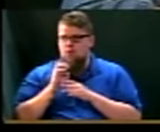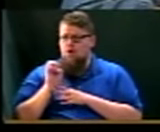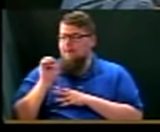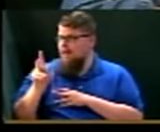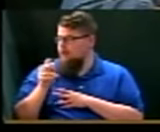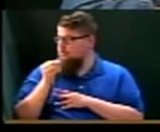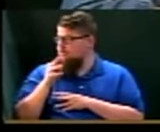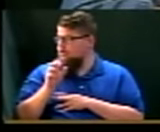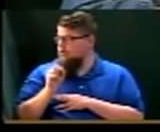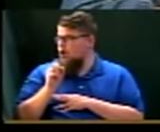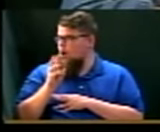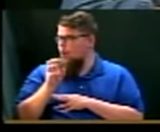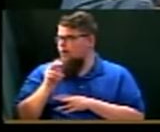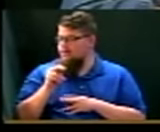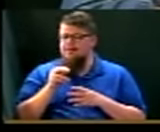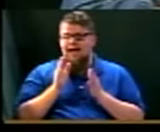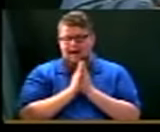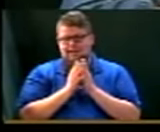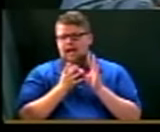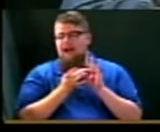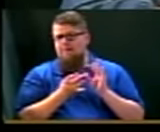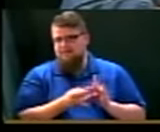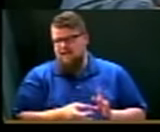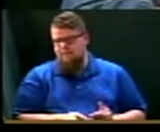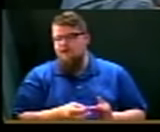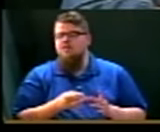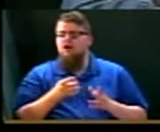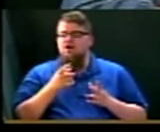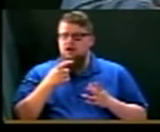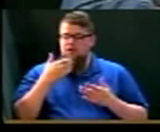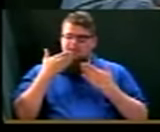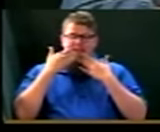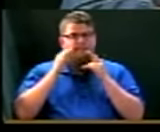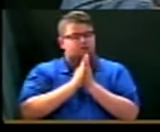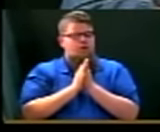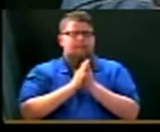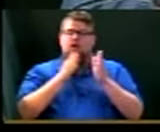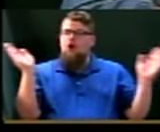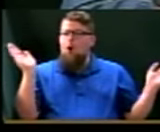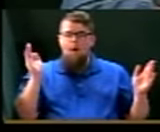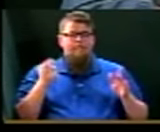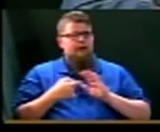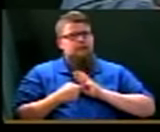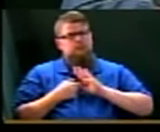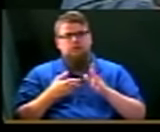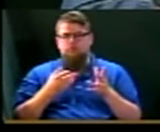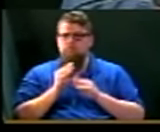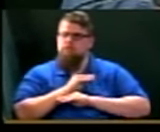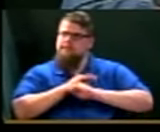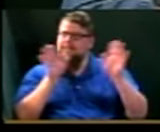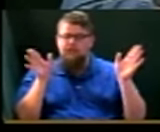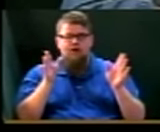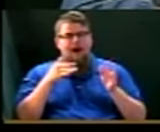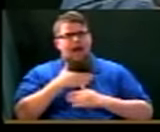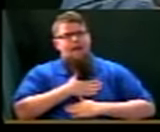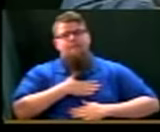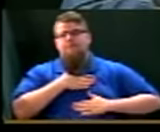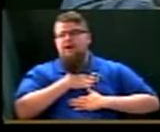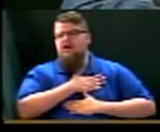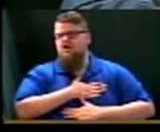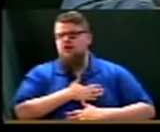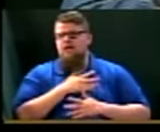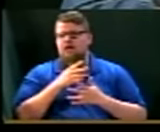She asked to make a couple of statements, but I appreciate you being so transparent, and I appreciate the